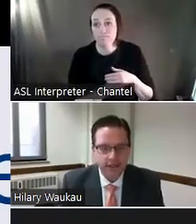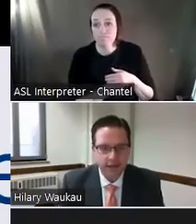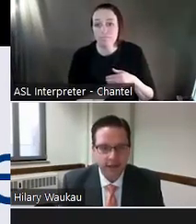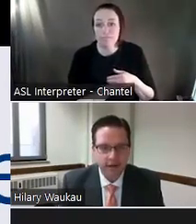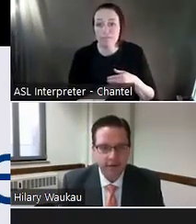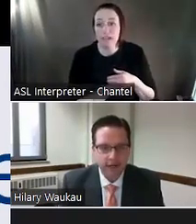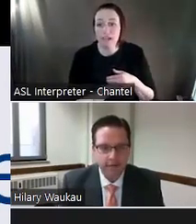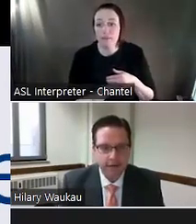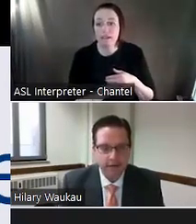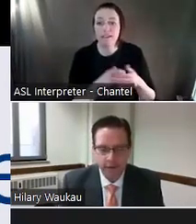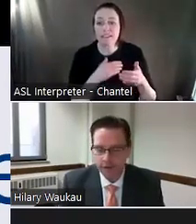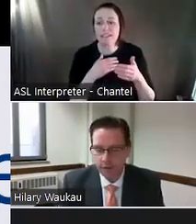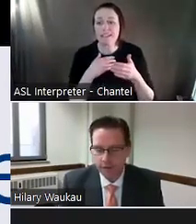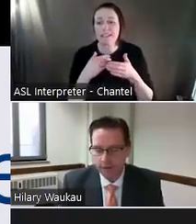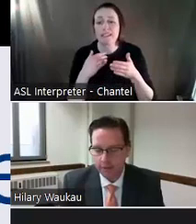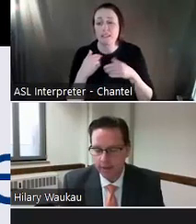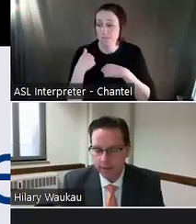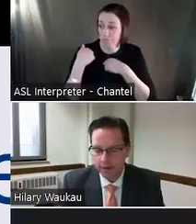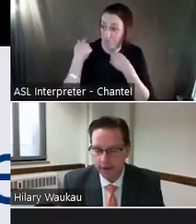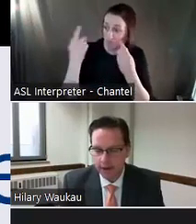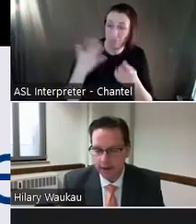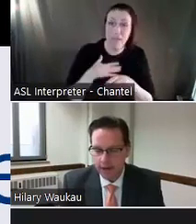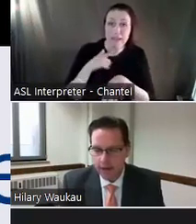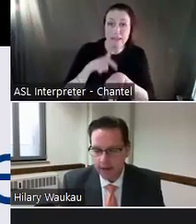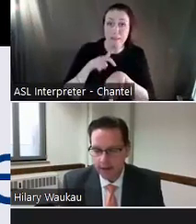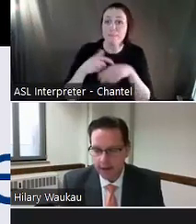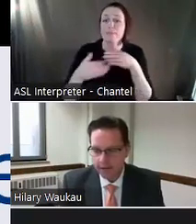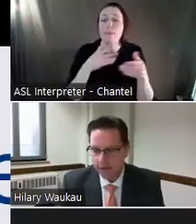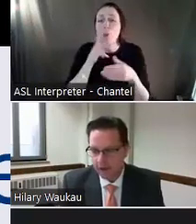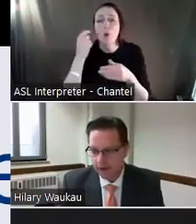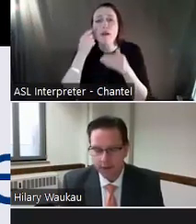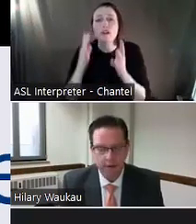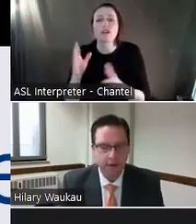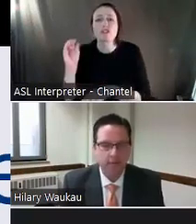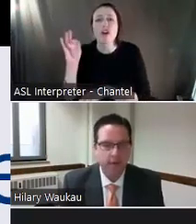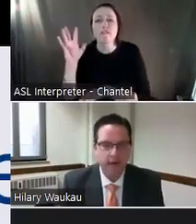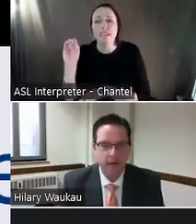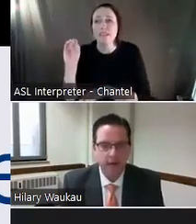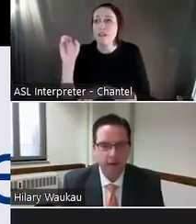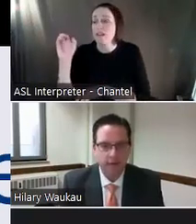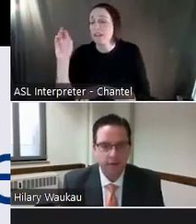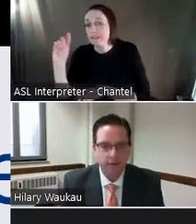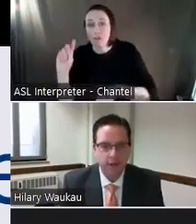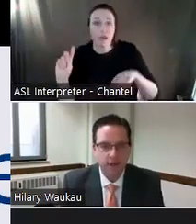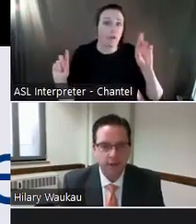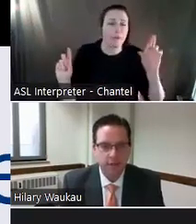in the East Wing in the governor's office, whether it be Republican or Democrat, and even when, you know,